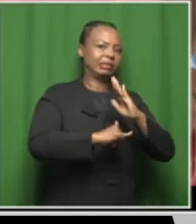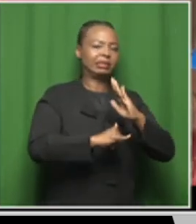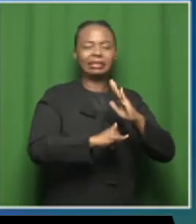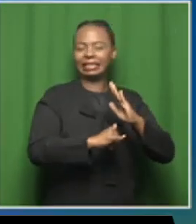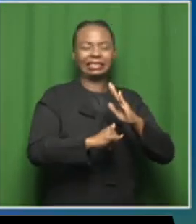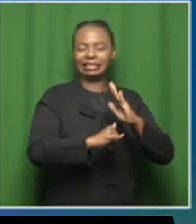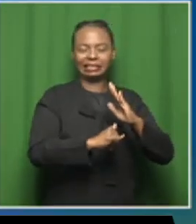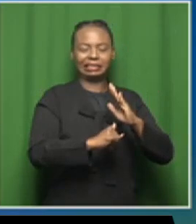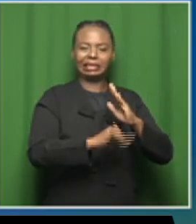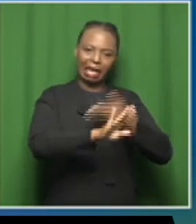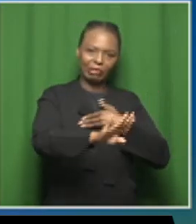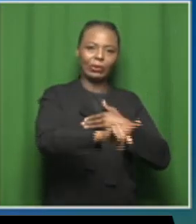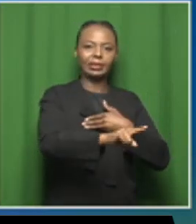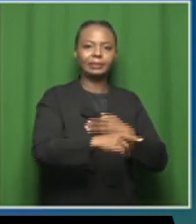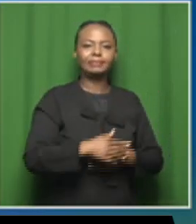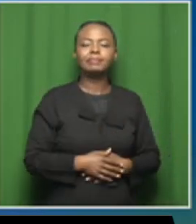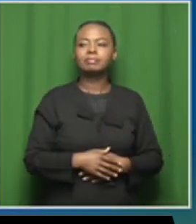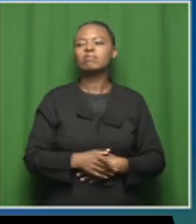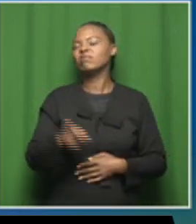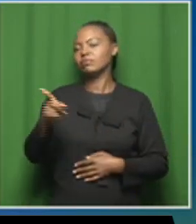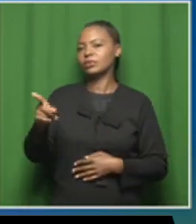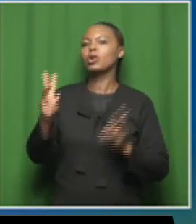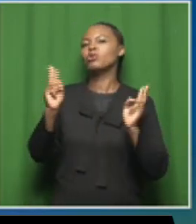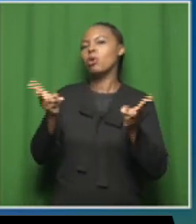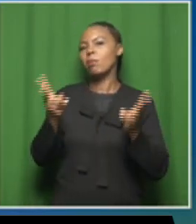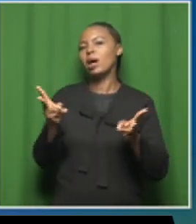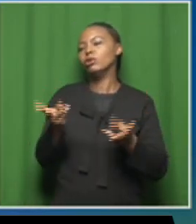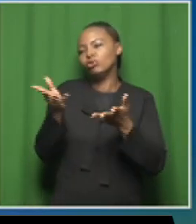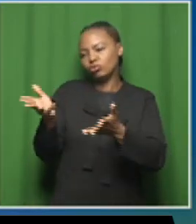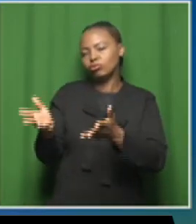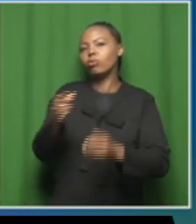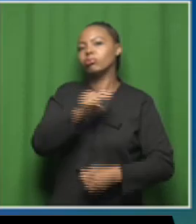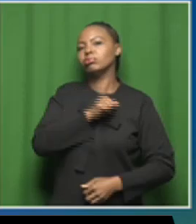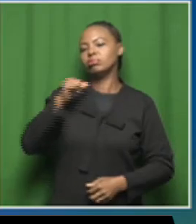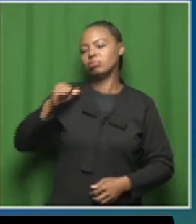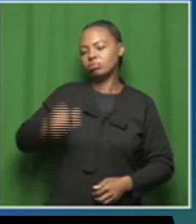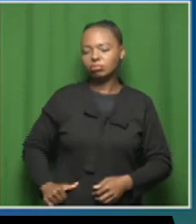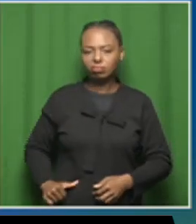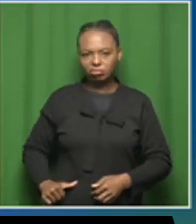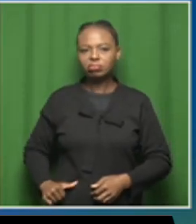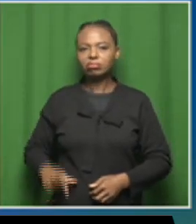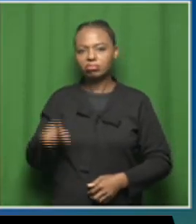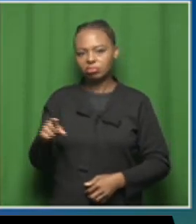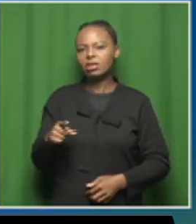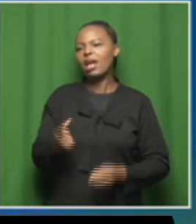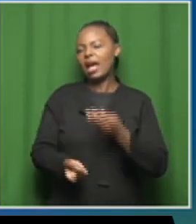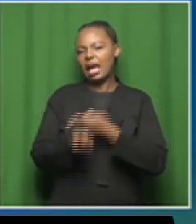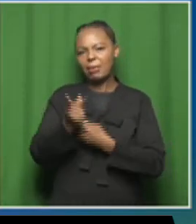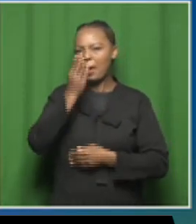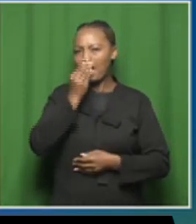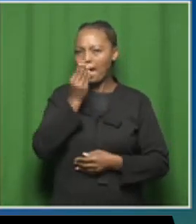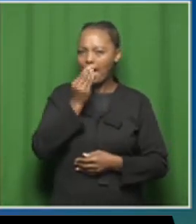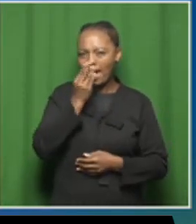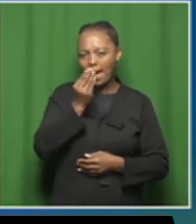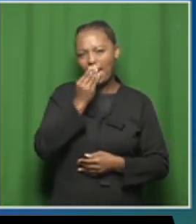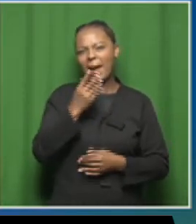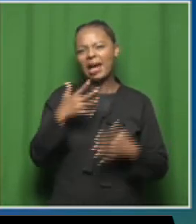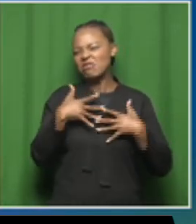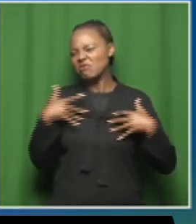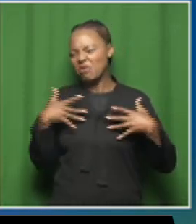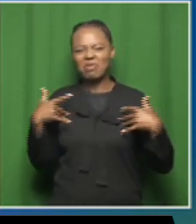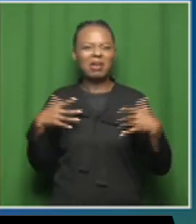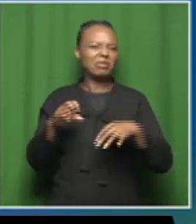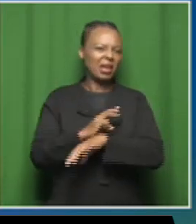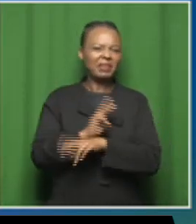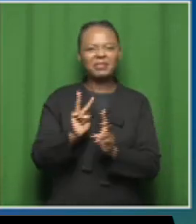what they would normally see during winter. So they have a peak of influenza and other respiratory pathogens as